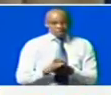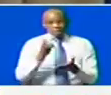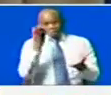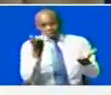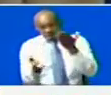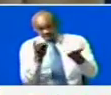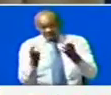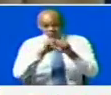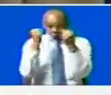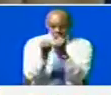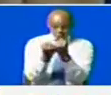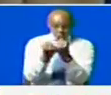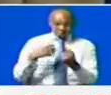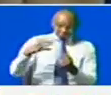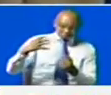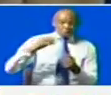irregardless of social class,